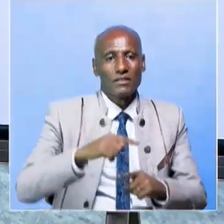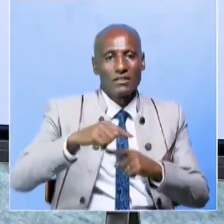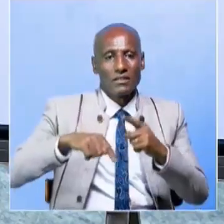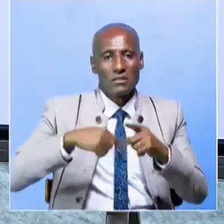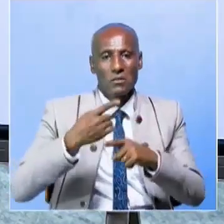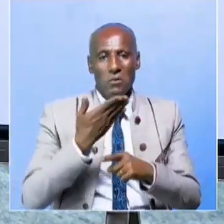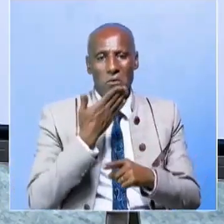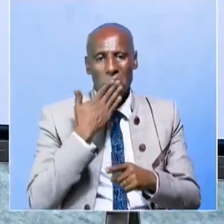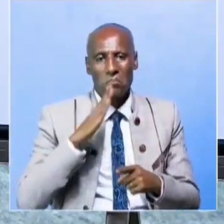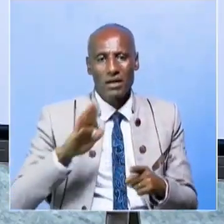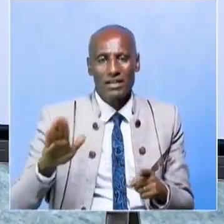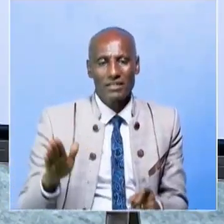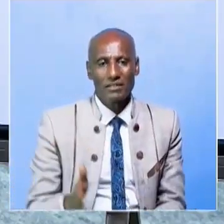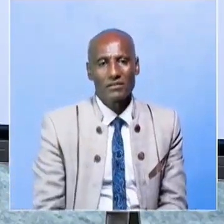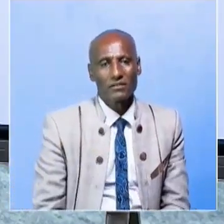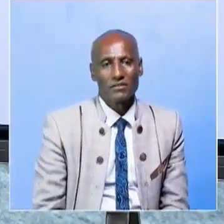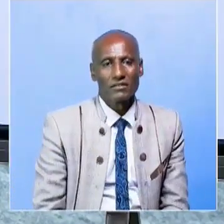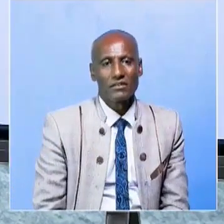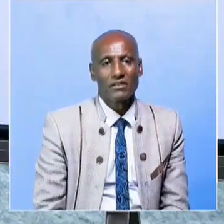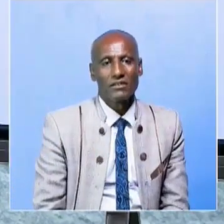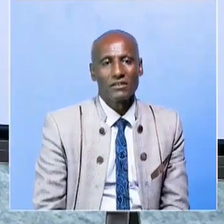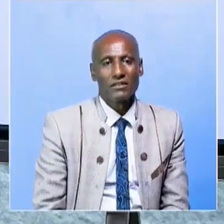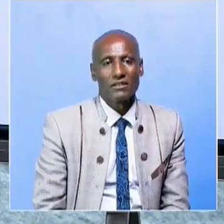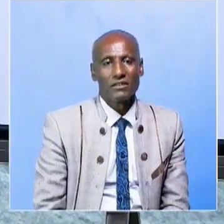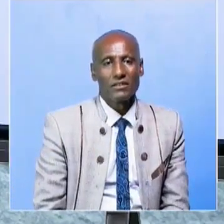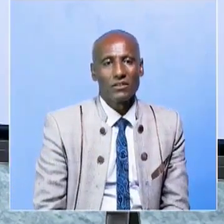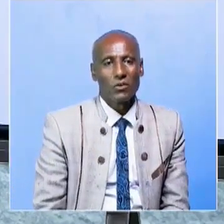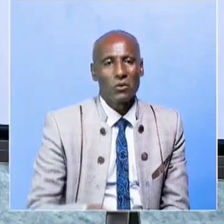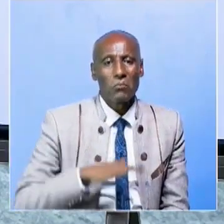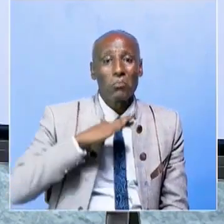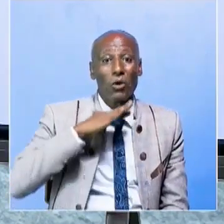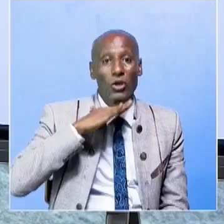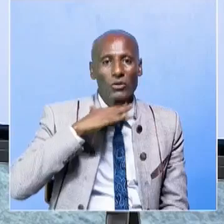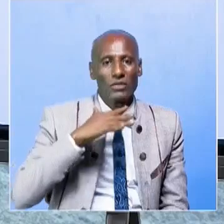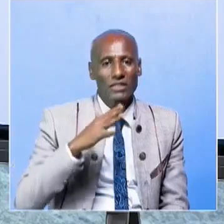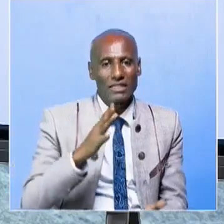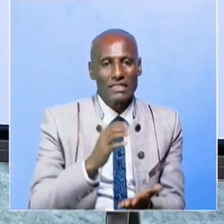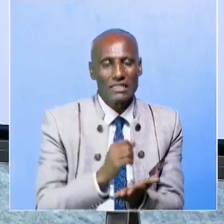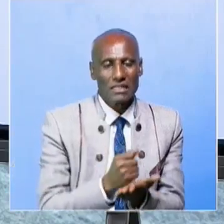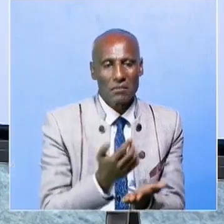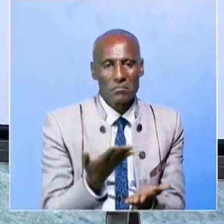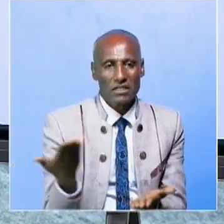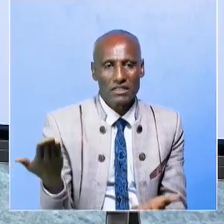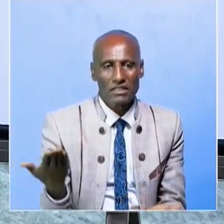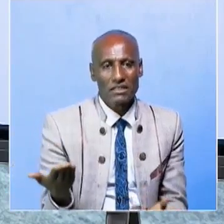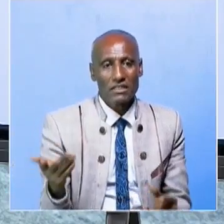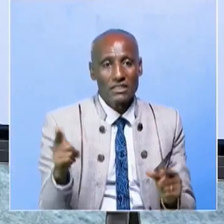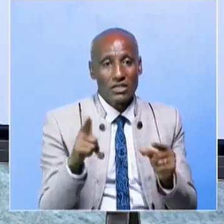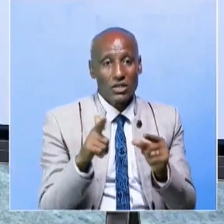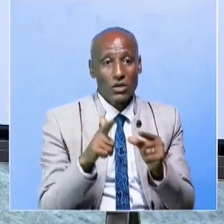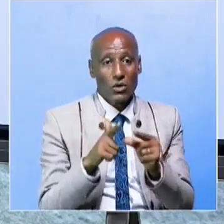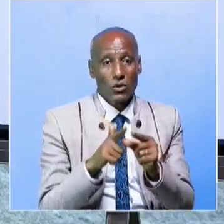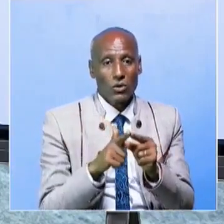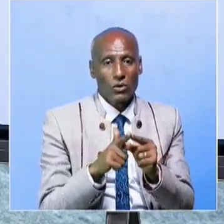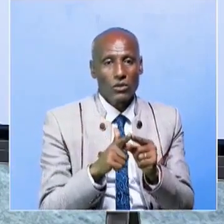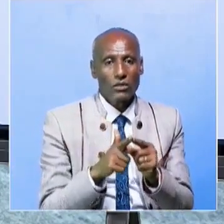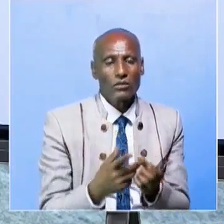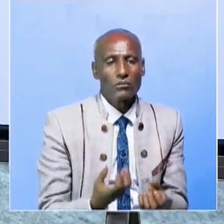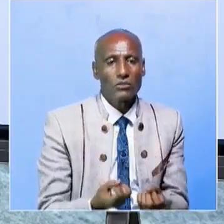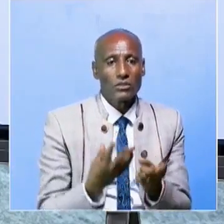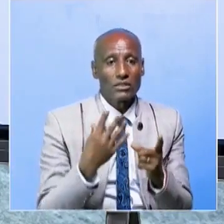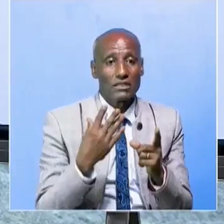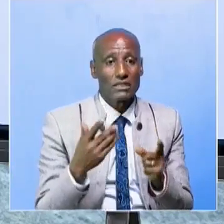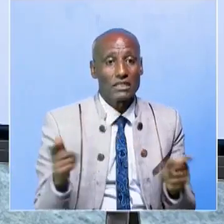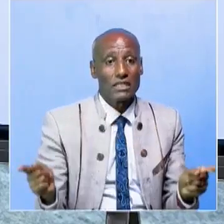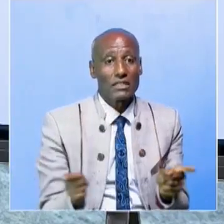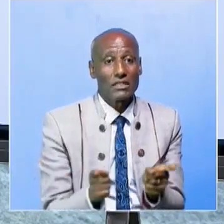making something go bad, or you could also say polluting something, okay? This is a word often associated